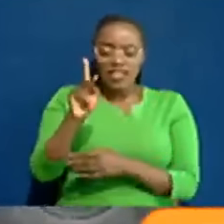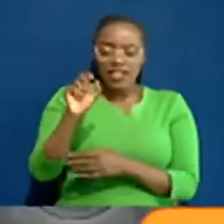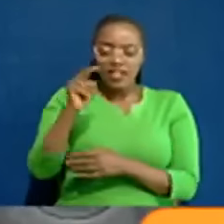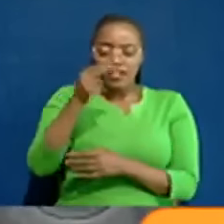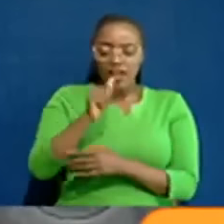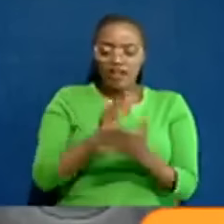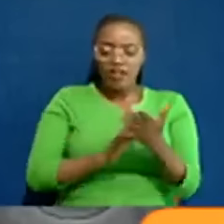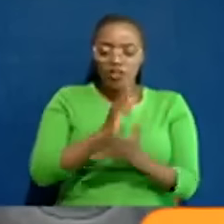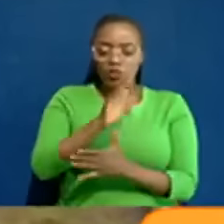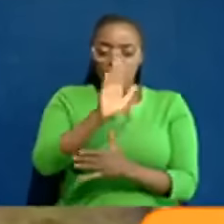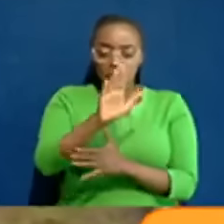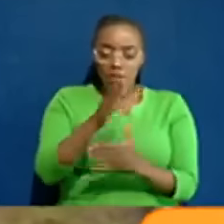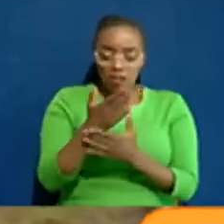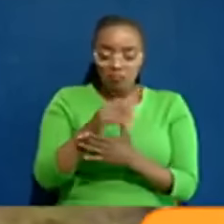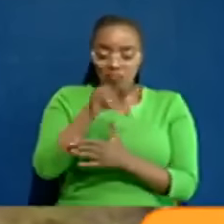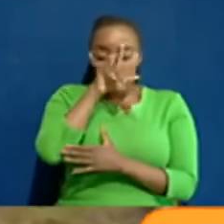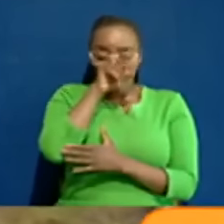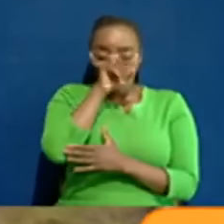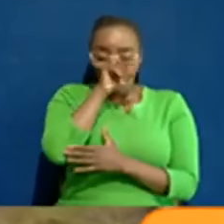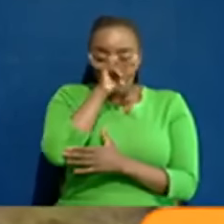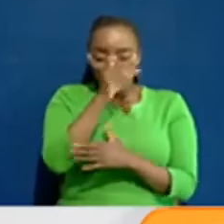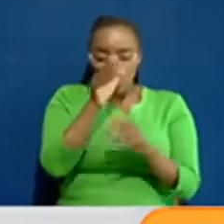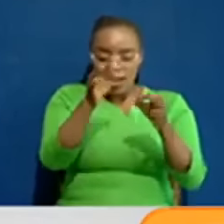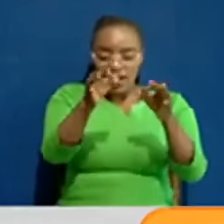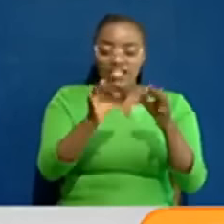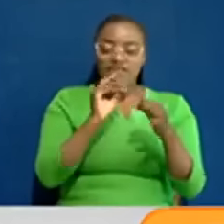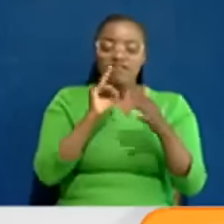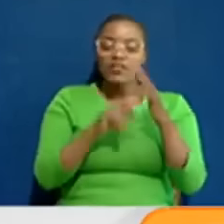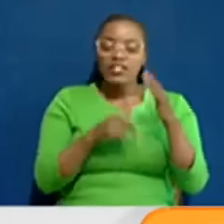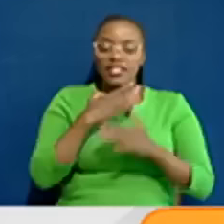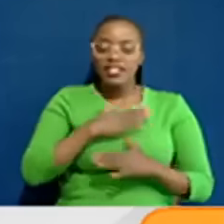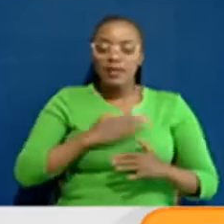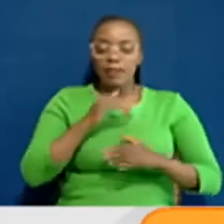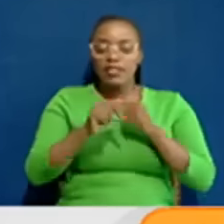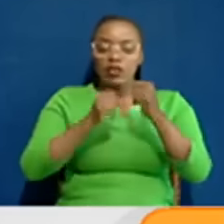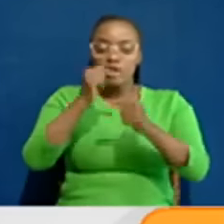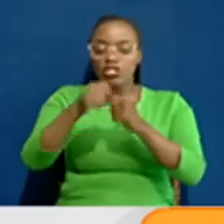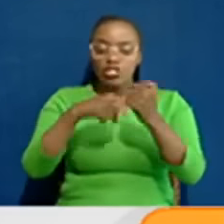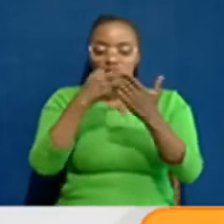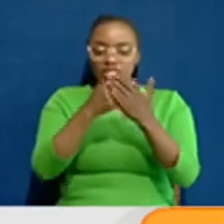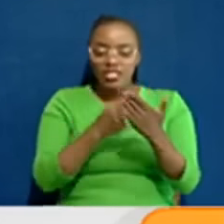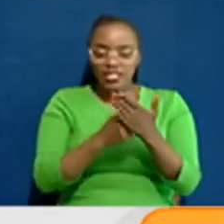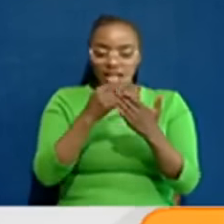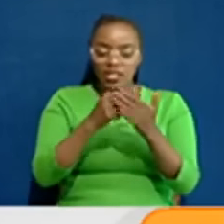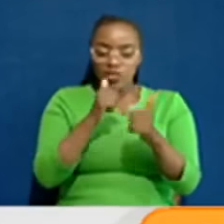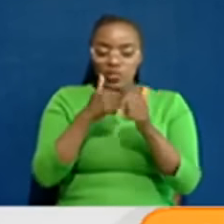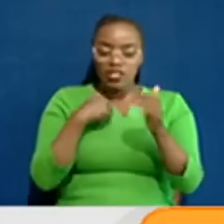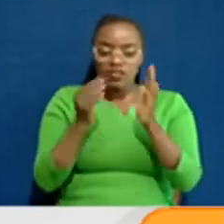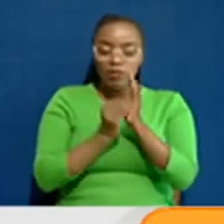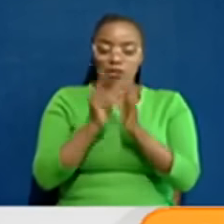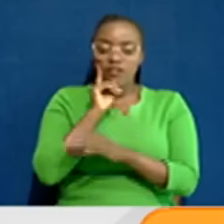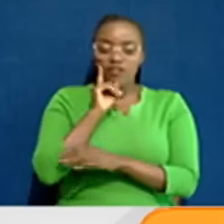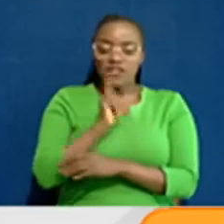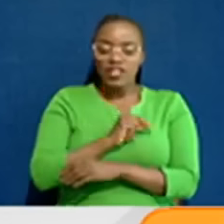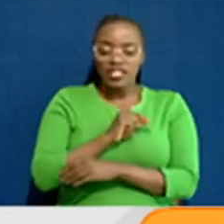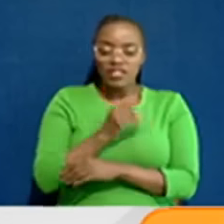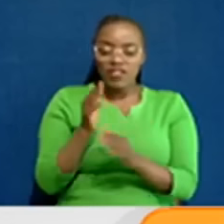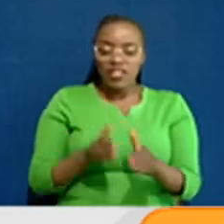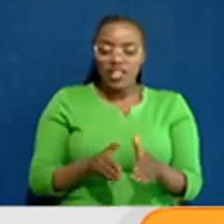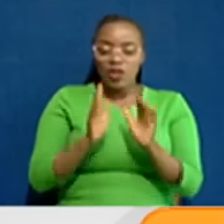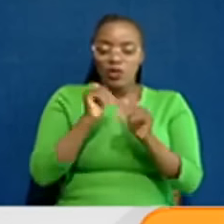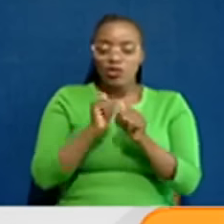its official X account, states that it appreciates the ongoing discussion around the development of a road